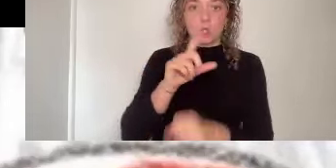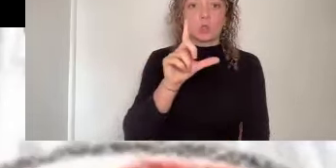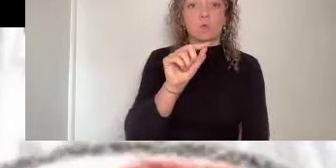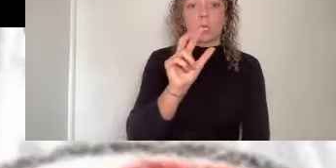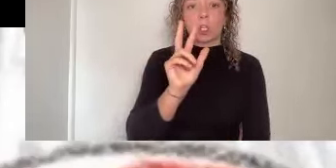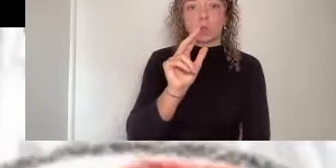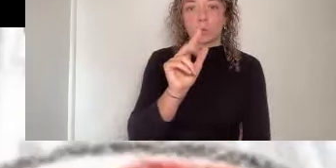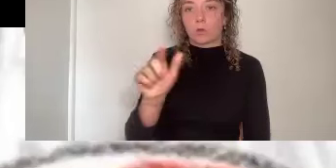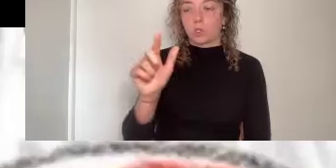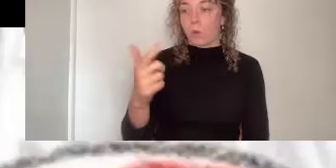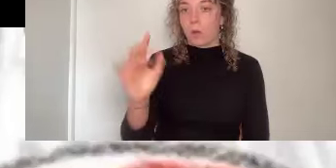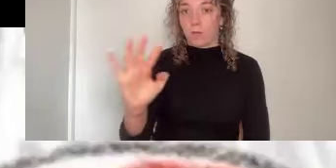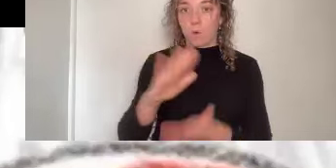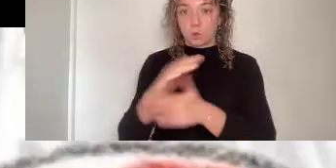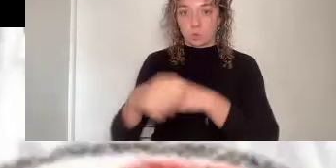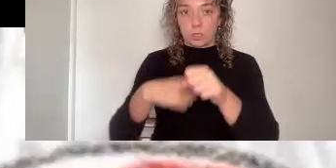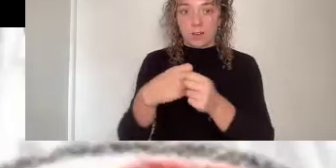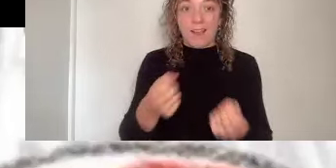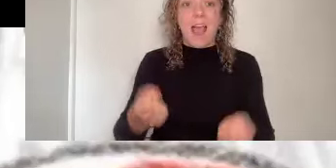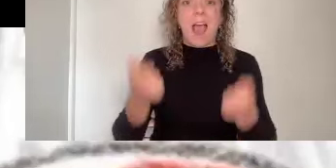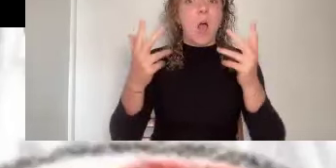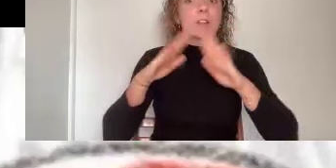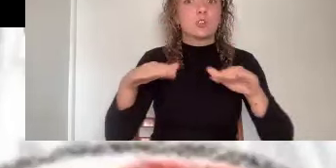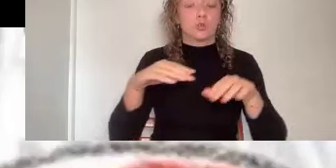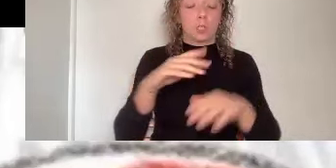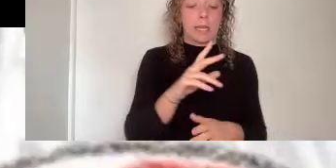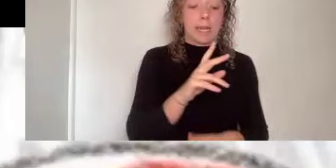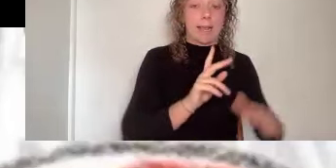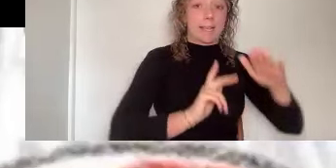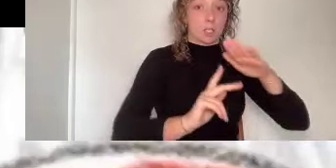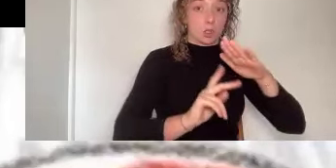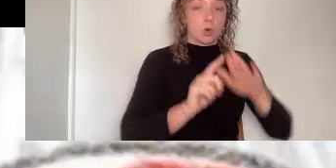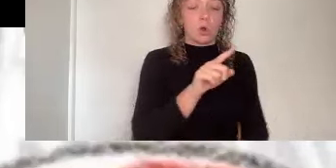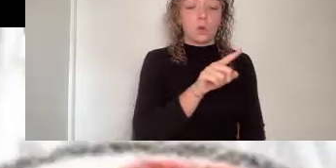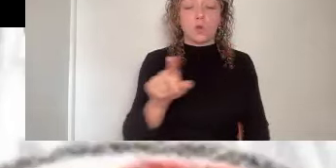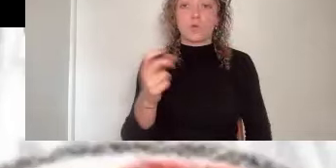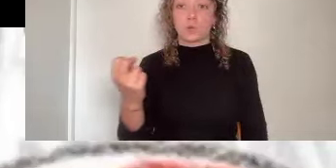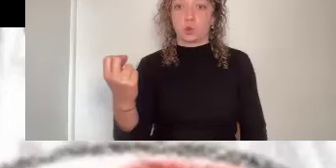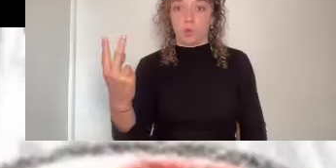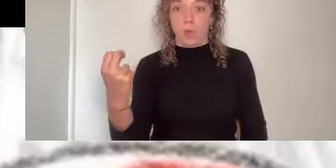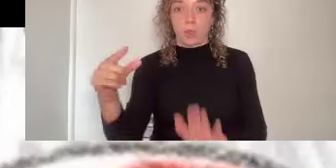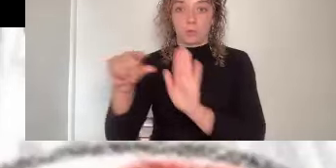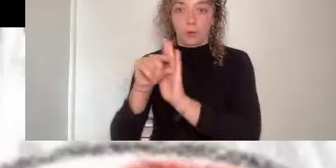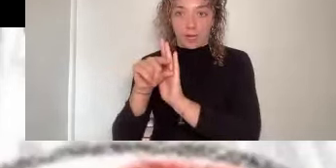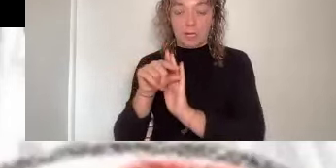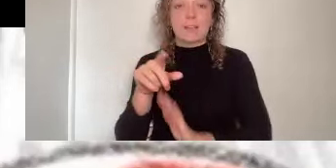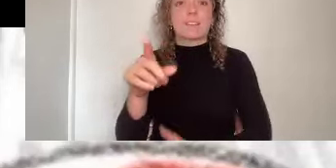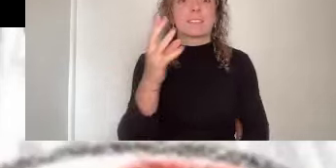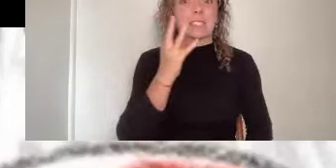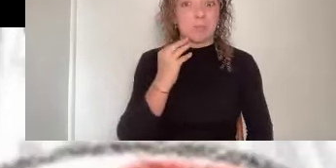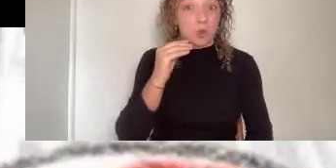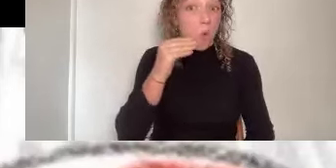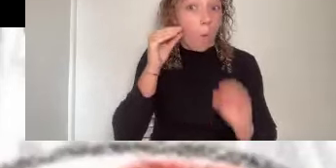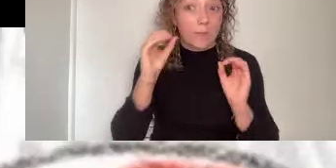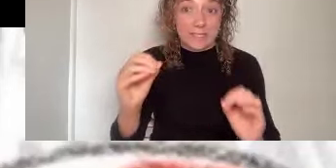year, this is a number of children who are in kindergarten through the 12th grade who have experienced homelessness. So in